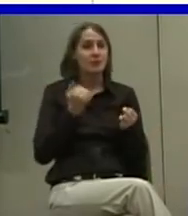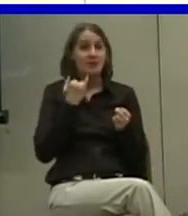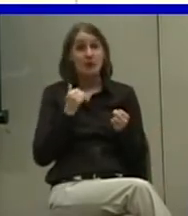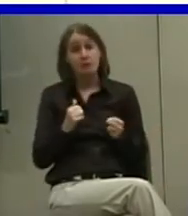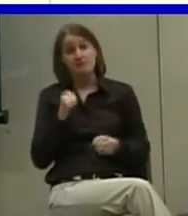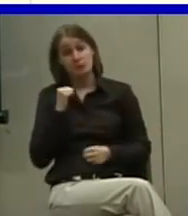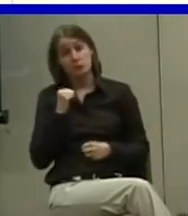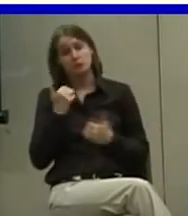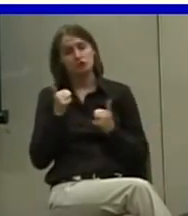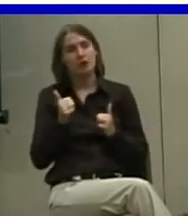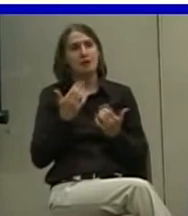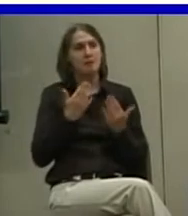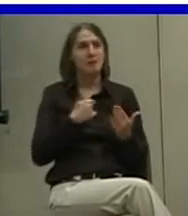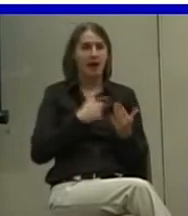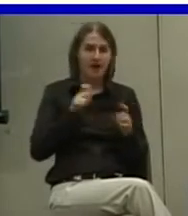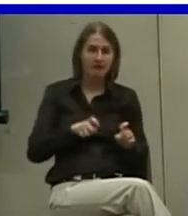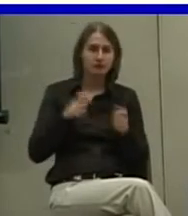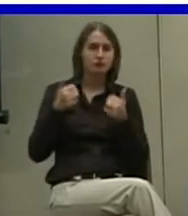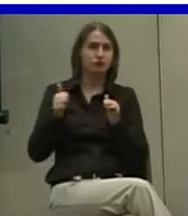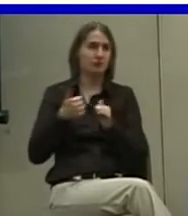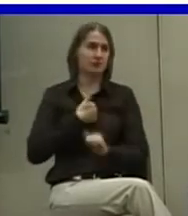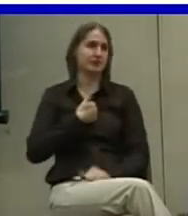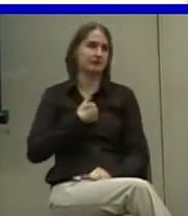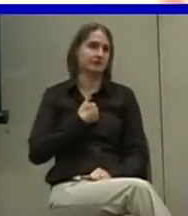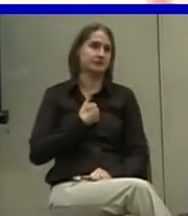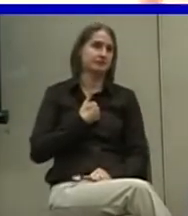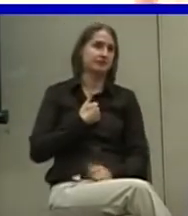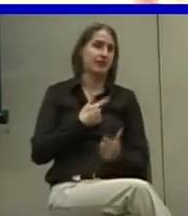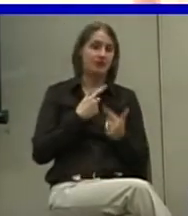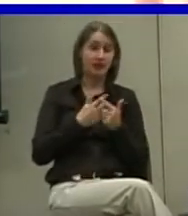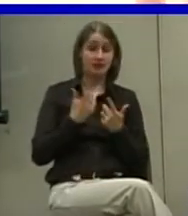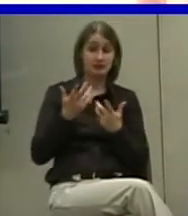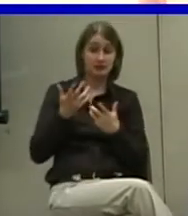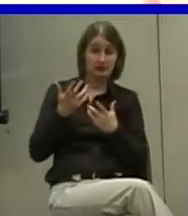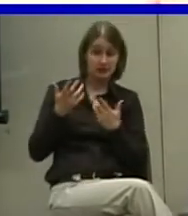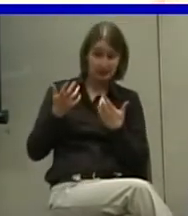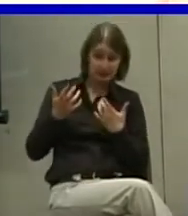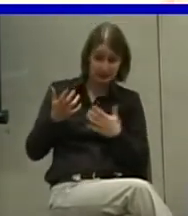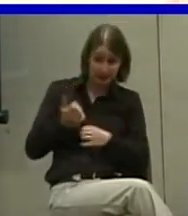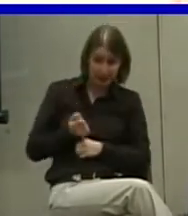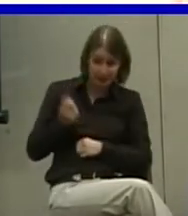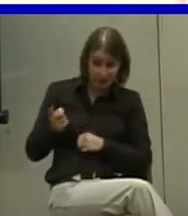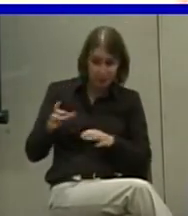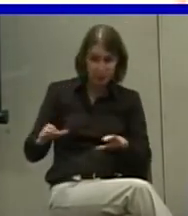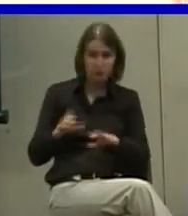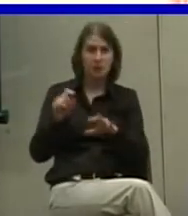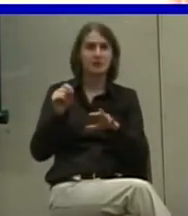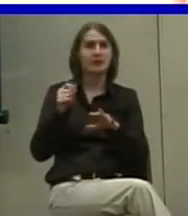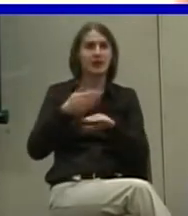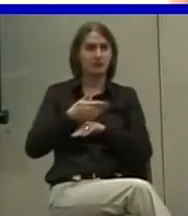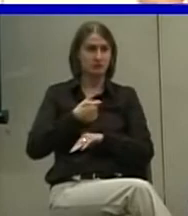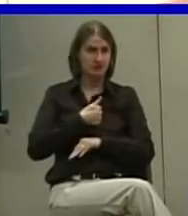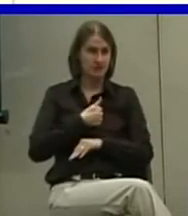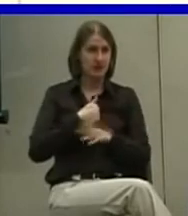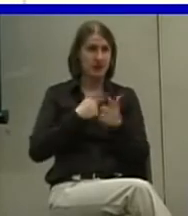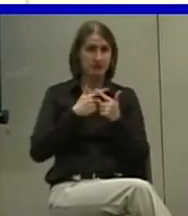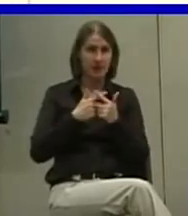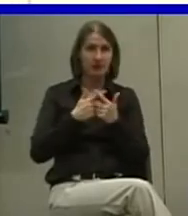there. Then I would get them to do it, work along with them, and try to make some of these things